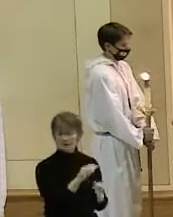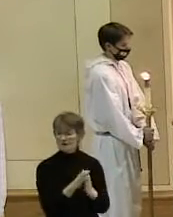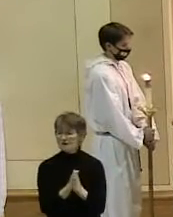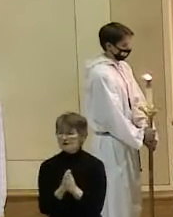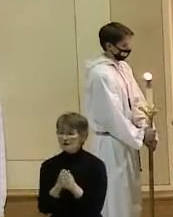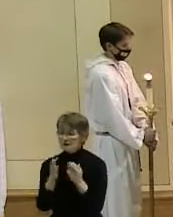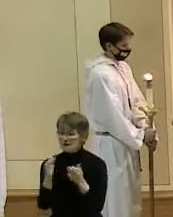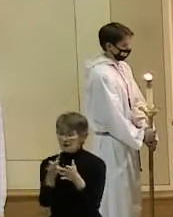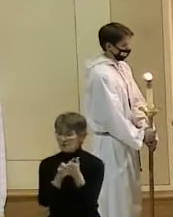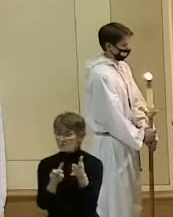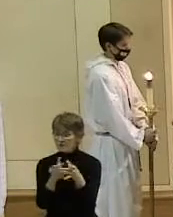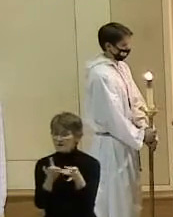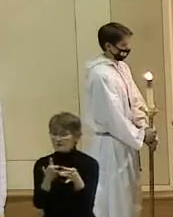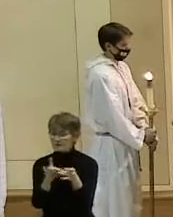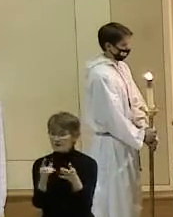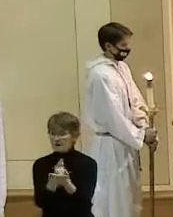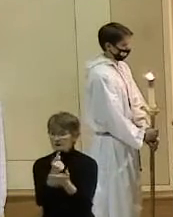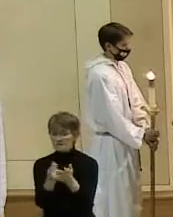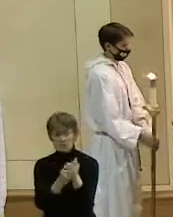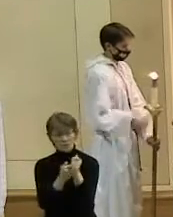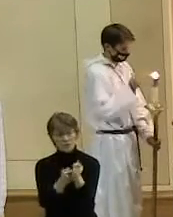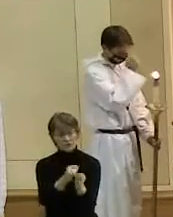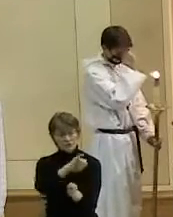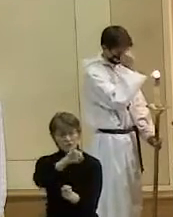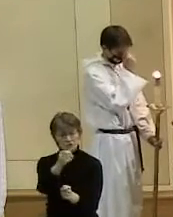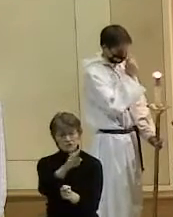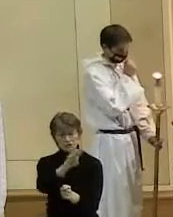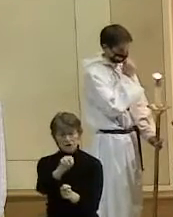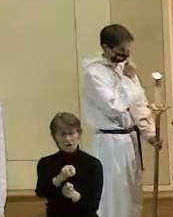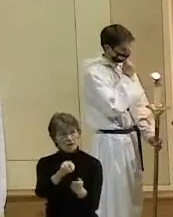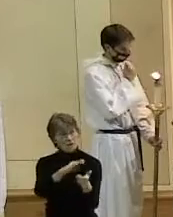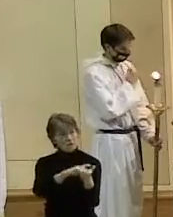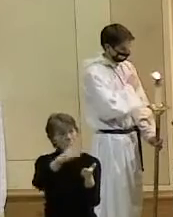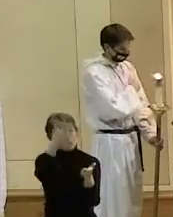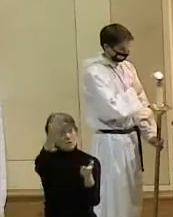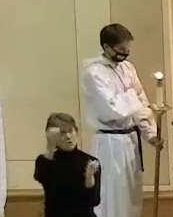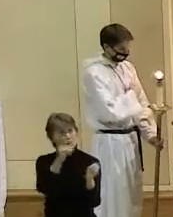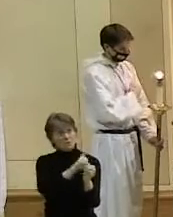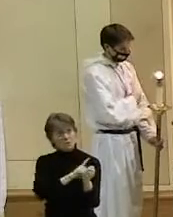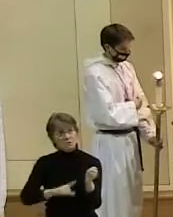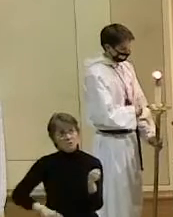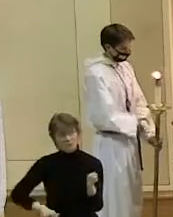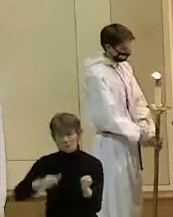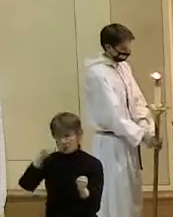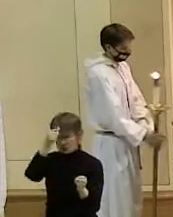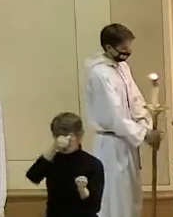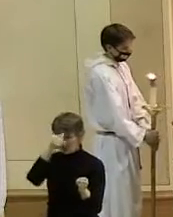A reading from the Holy Gospel according to John. Glory to you, O Lord.